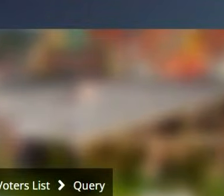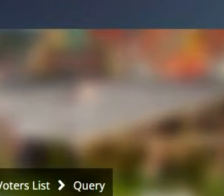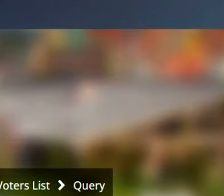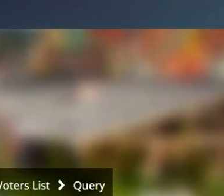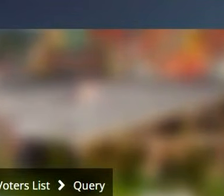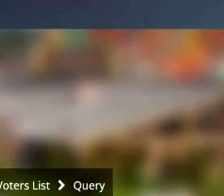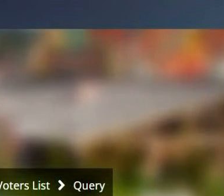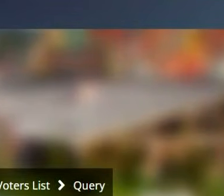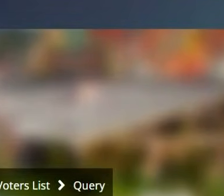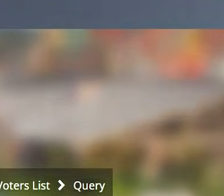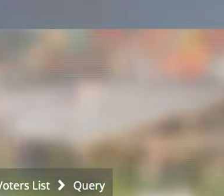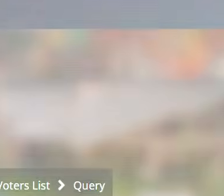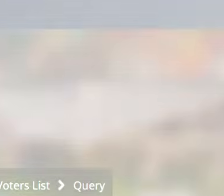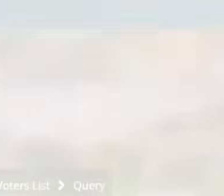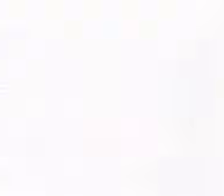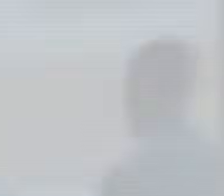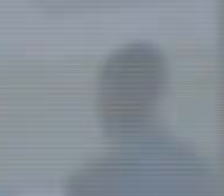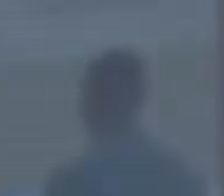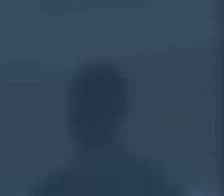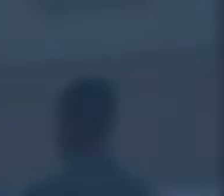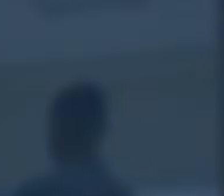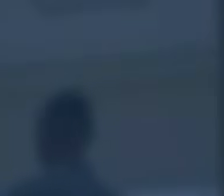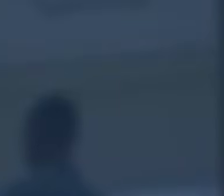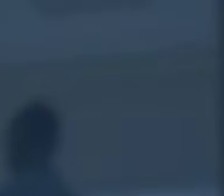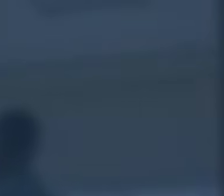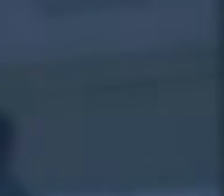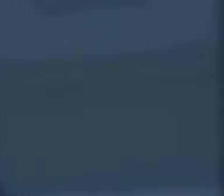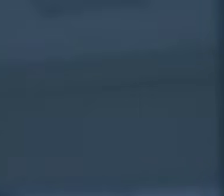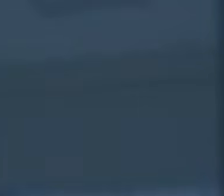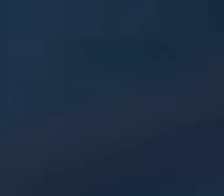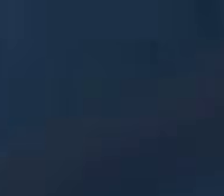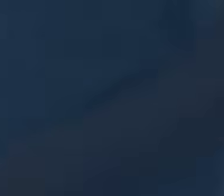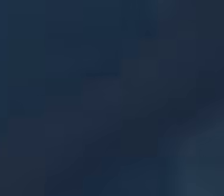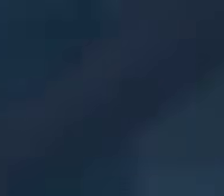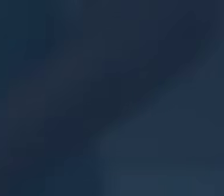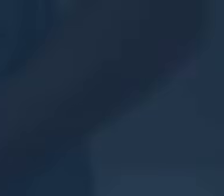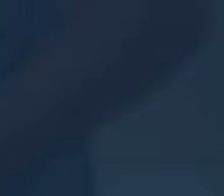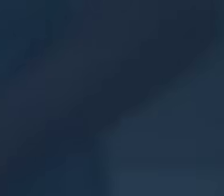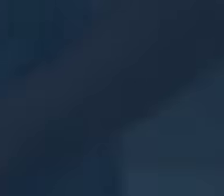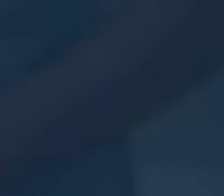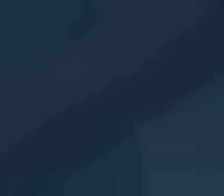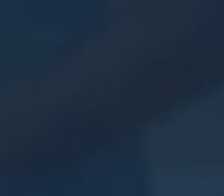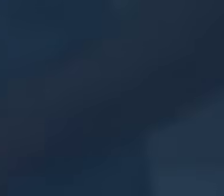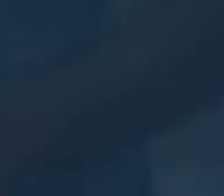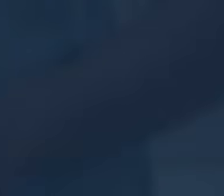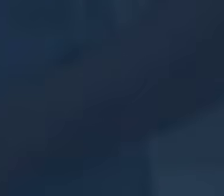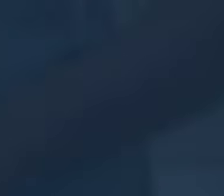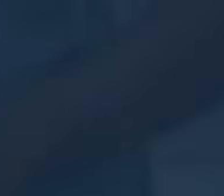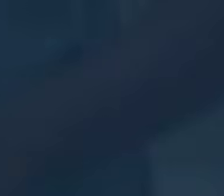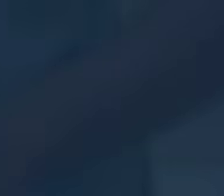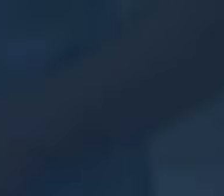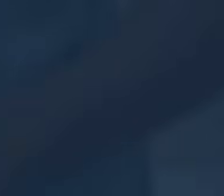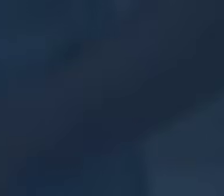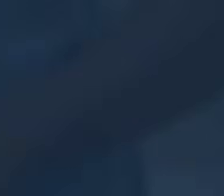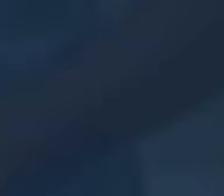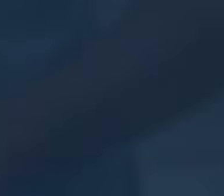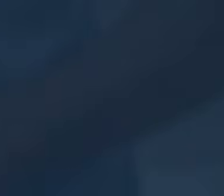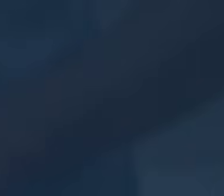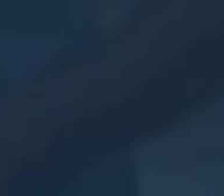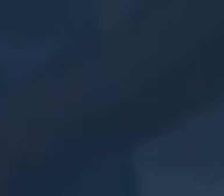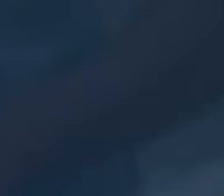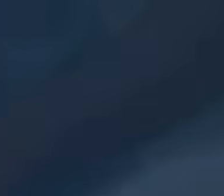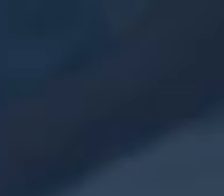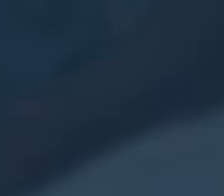feature. On Election Day, bring your voter ID and arrive during polling hours. That's from